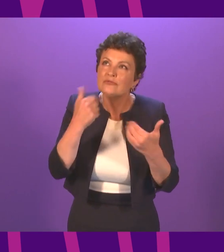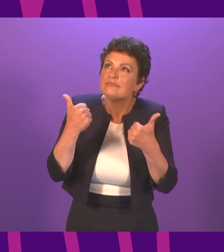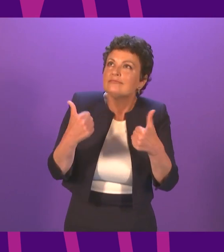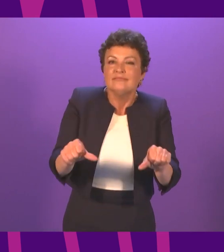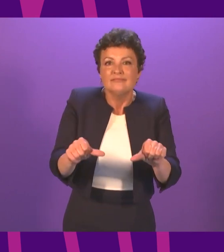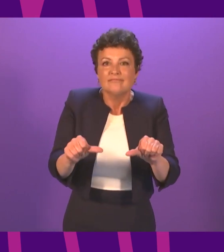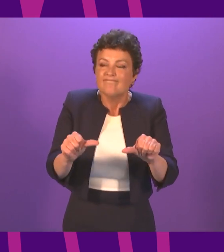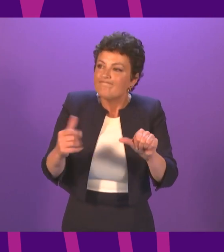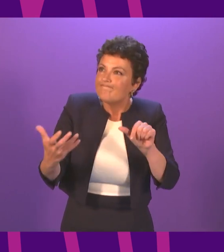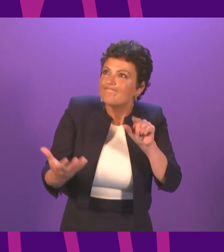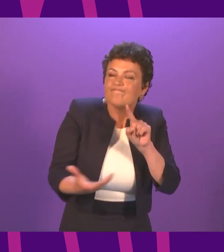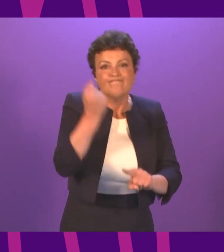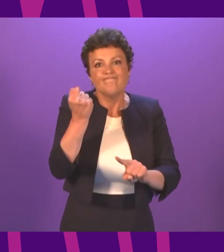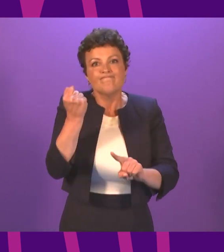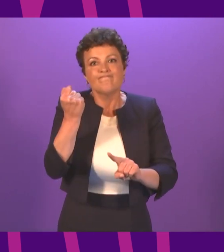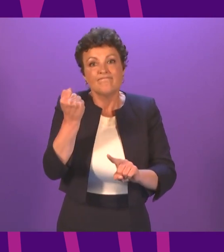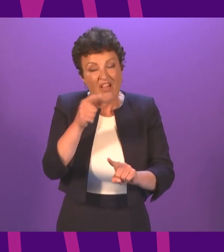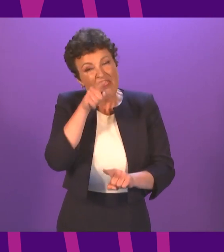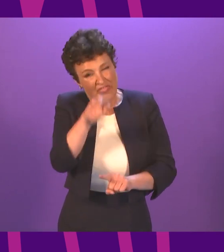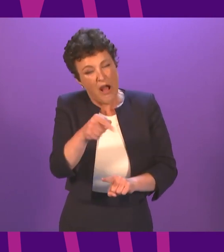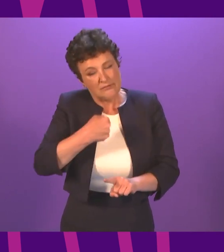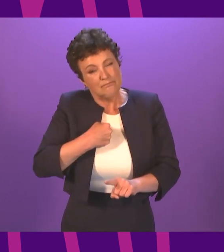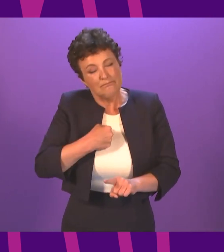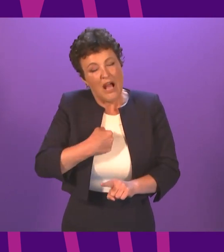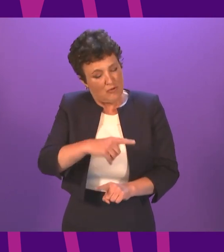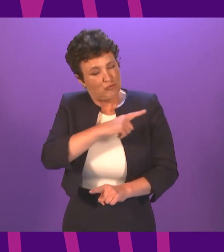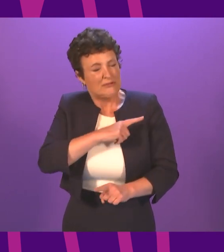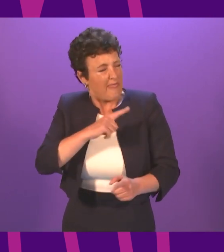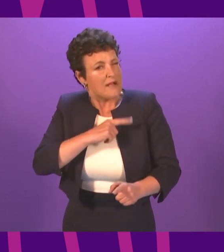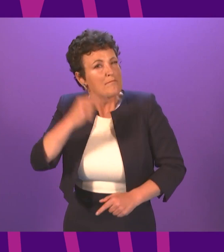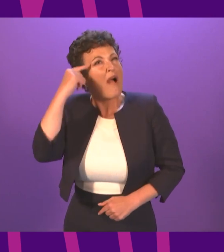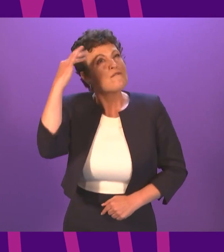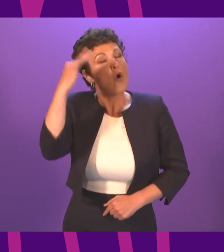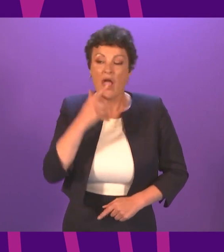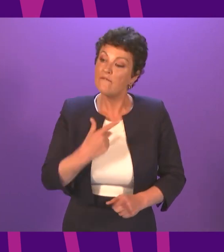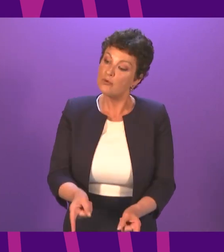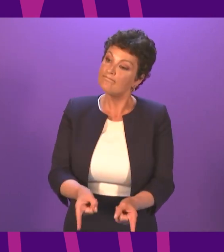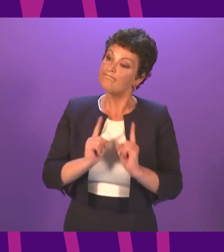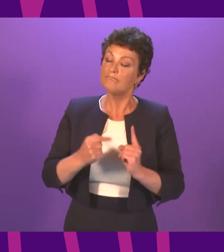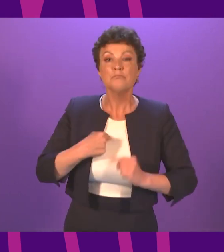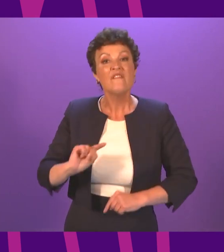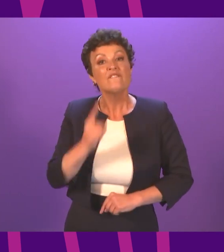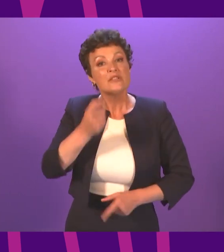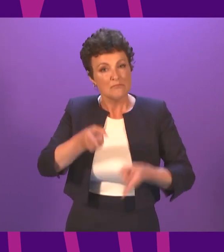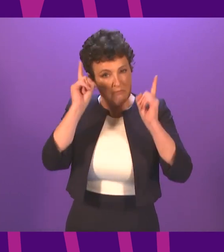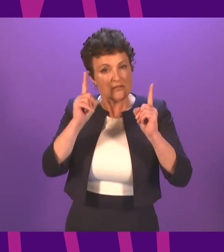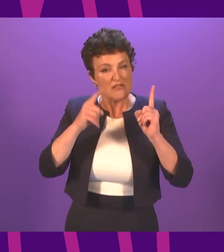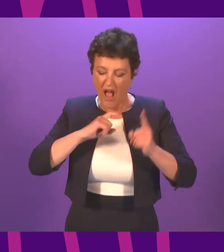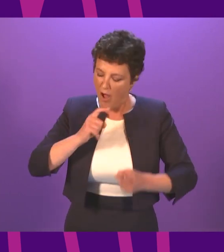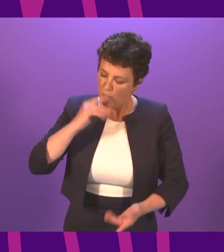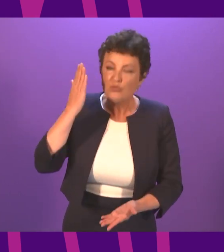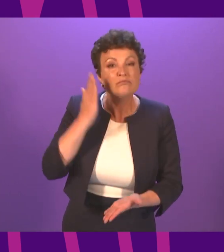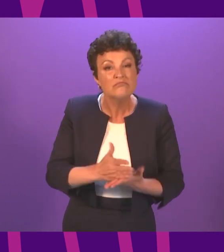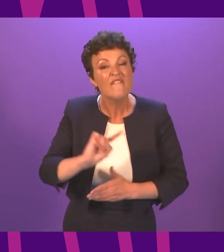our way. That would be my driving philosophy as First Minister. And I'd start by putting